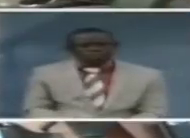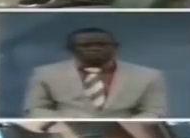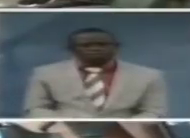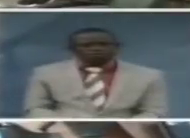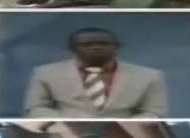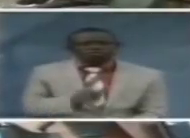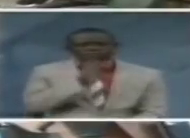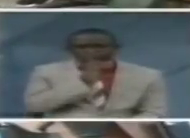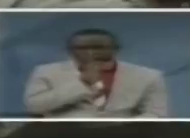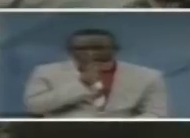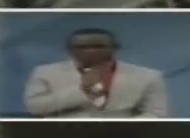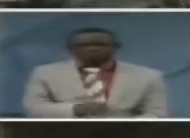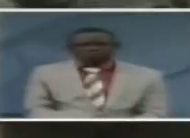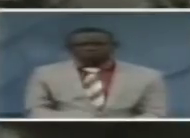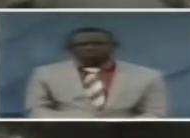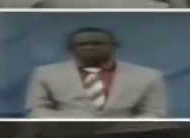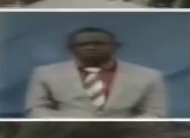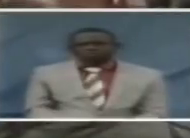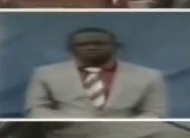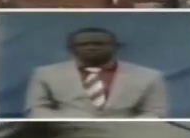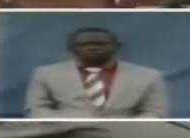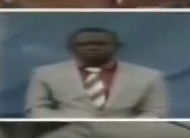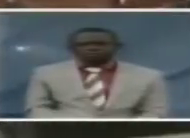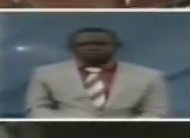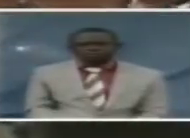Order, order, order,